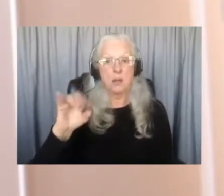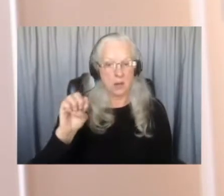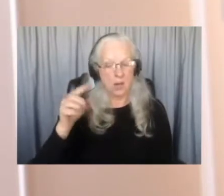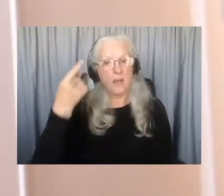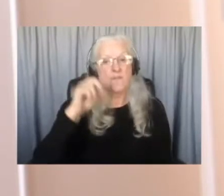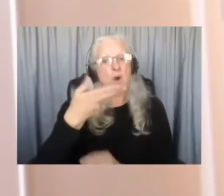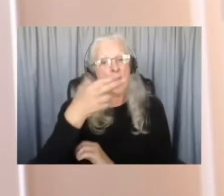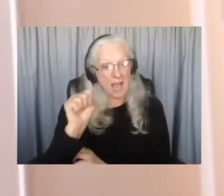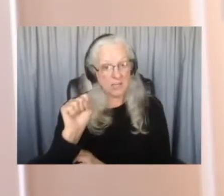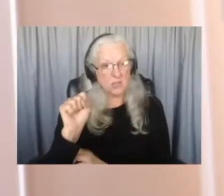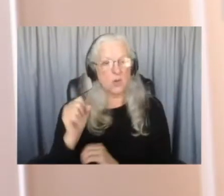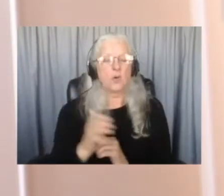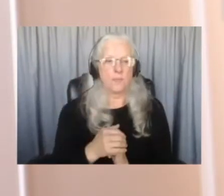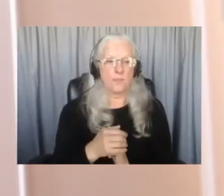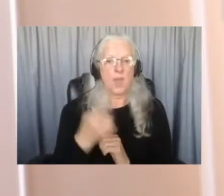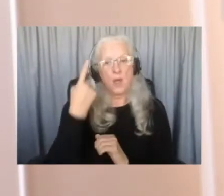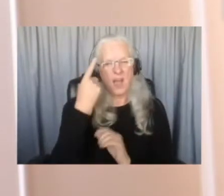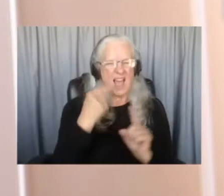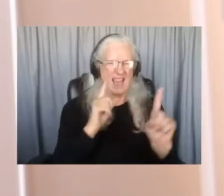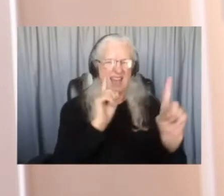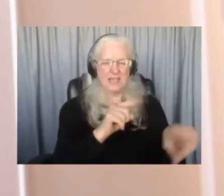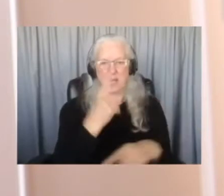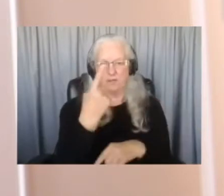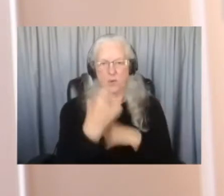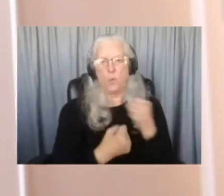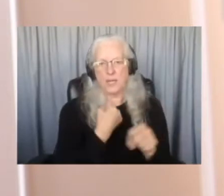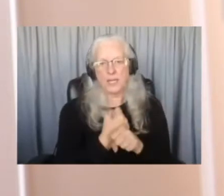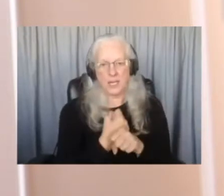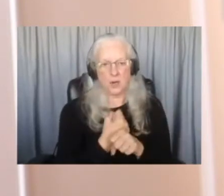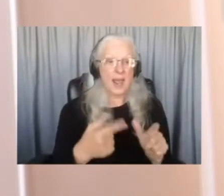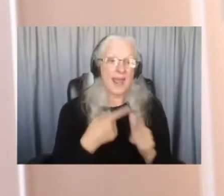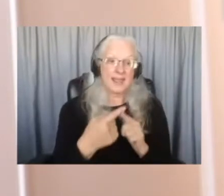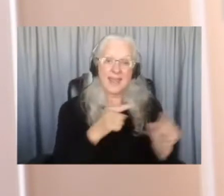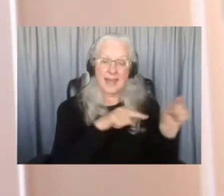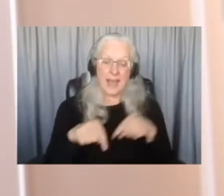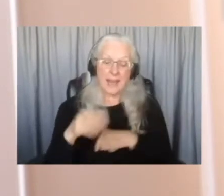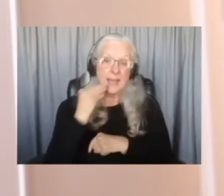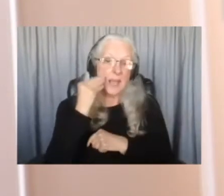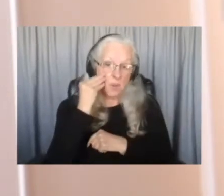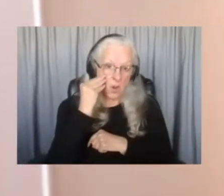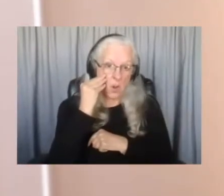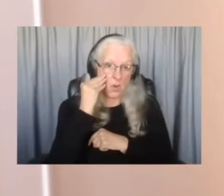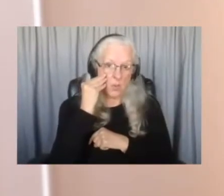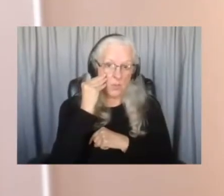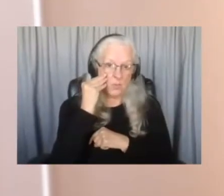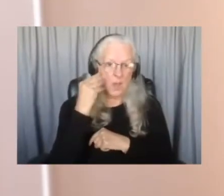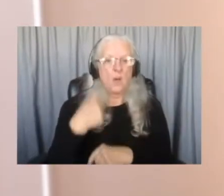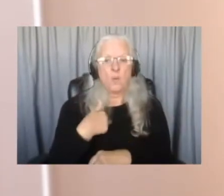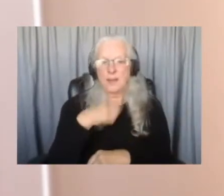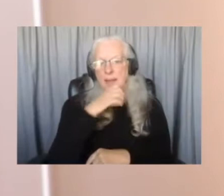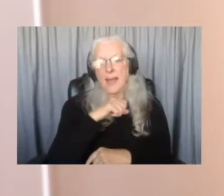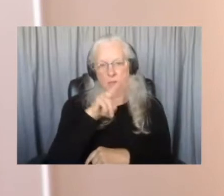1 year. And then I came back home this way when I was 22. I guess when I